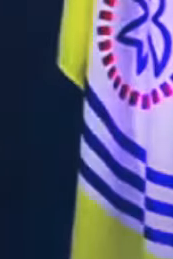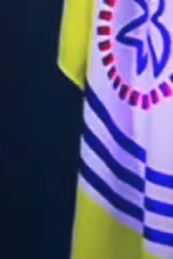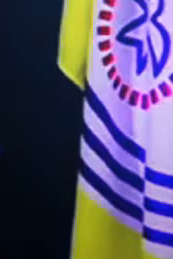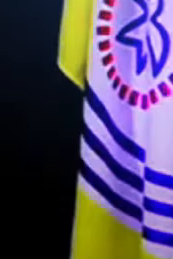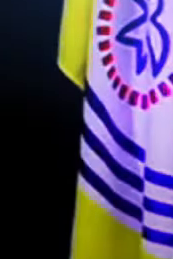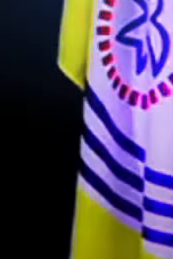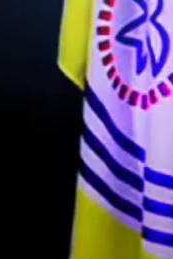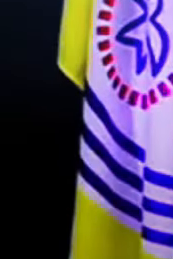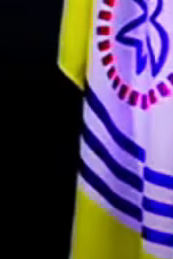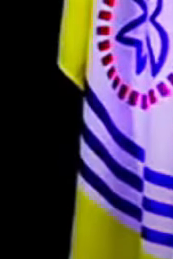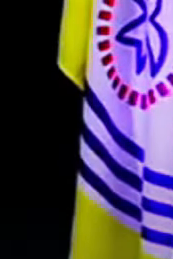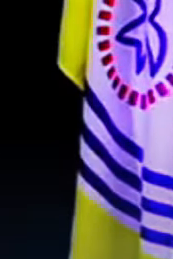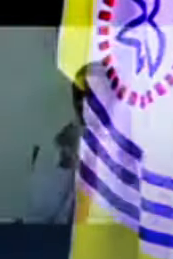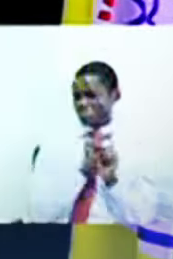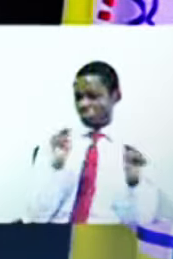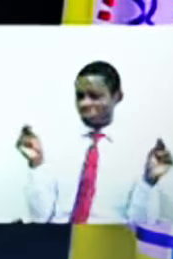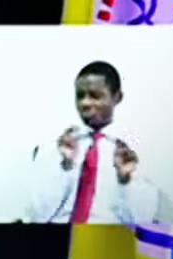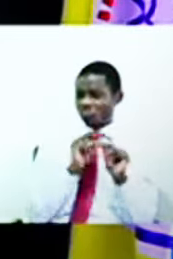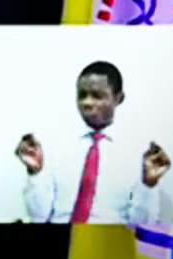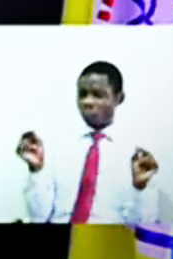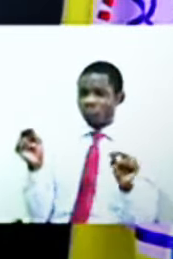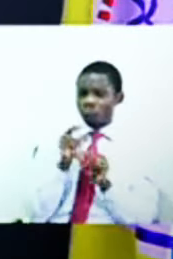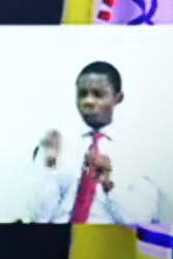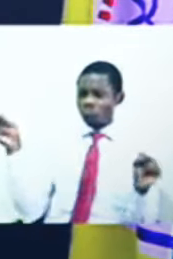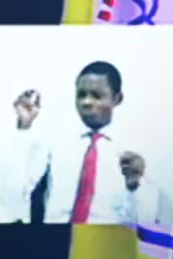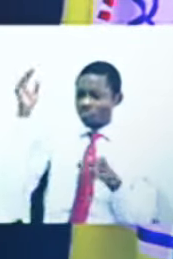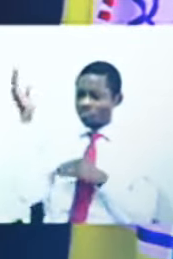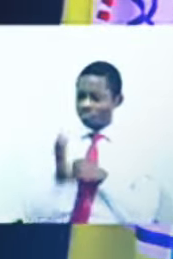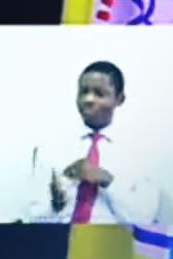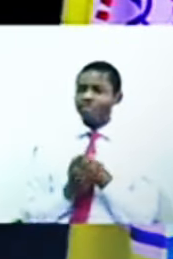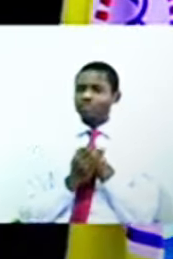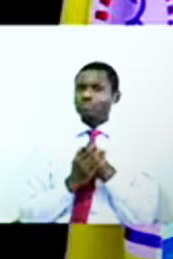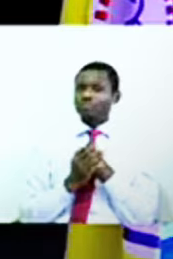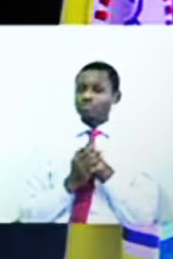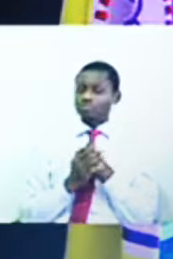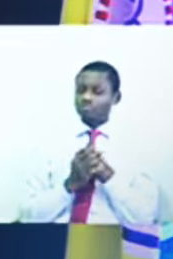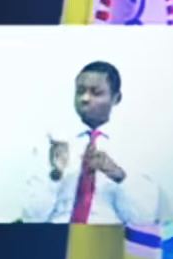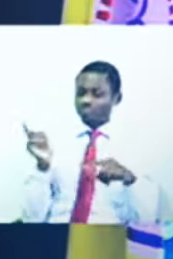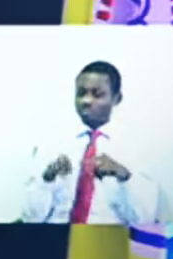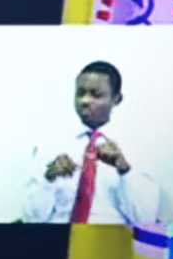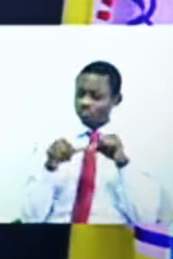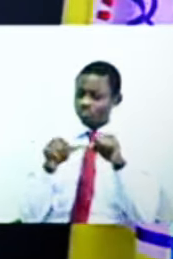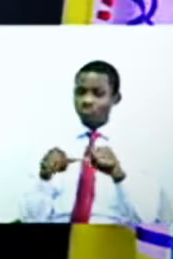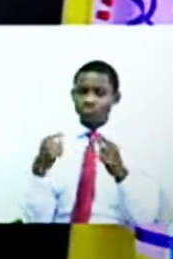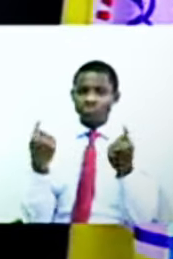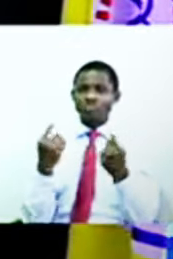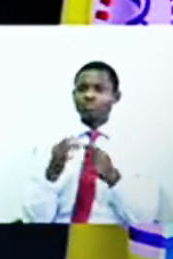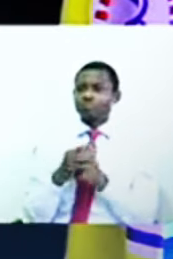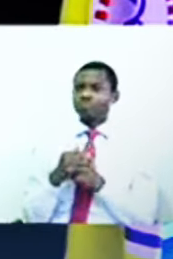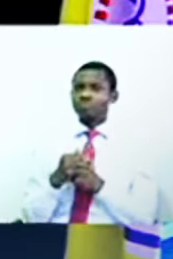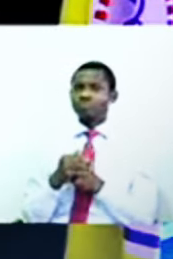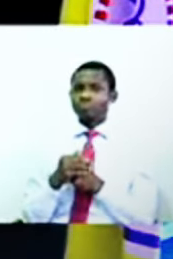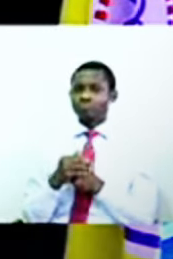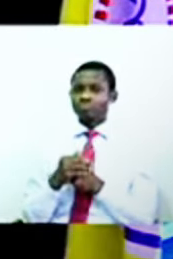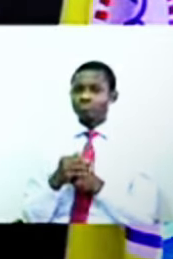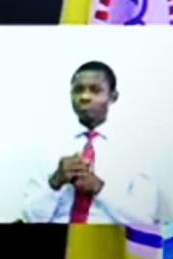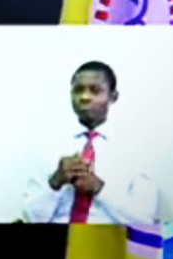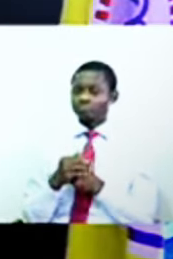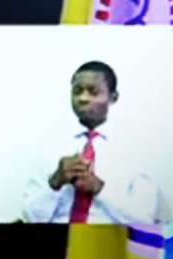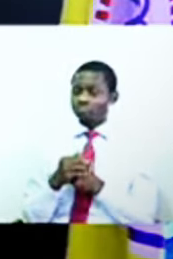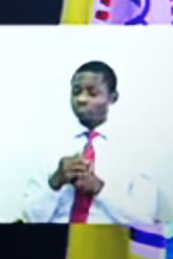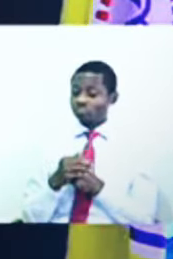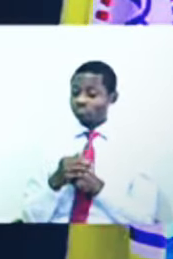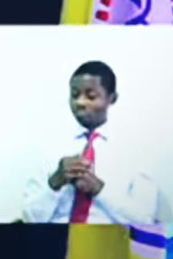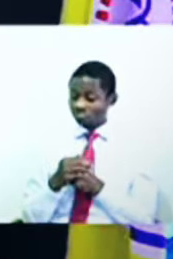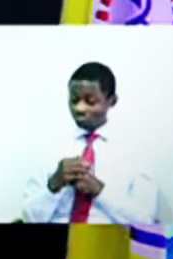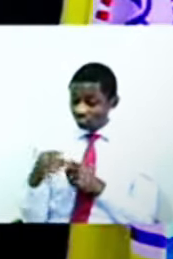no means. We are those who have died to